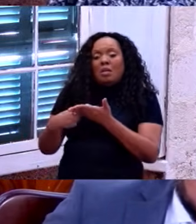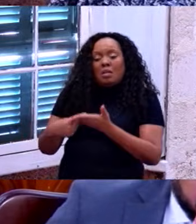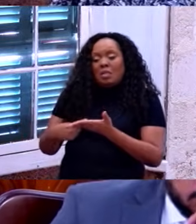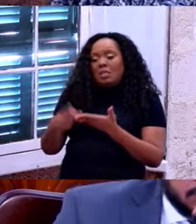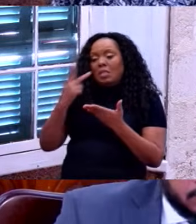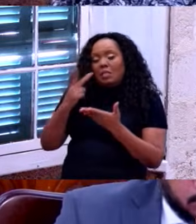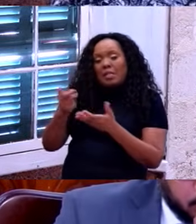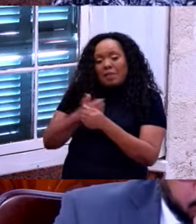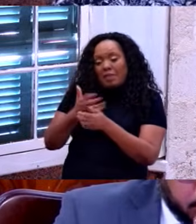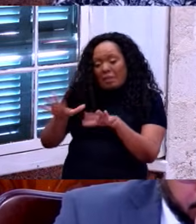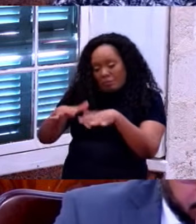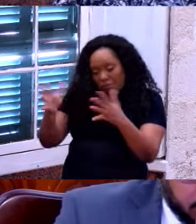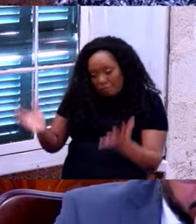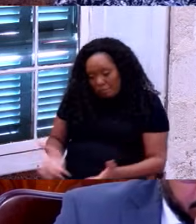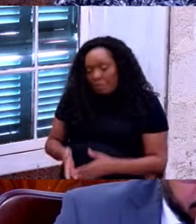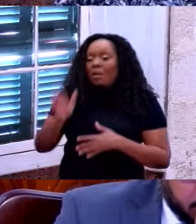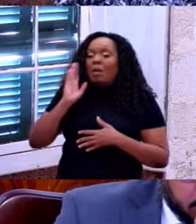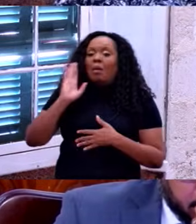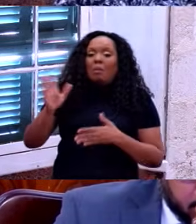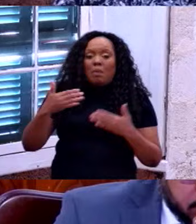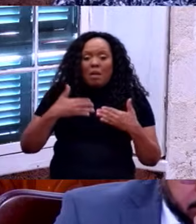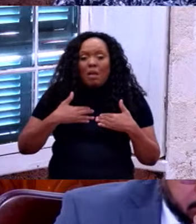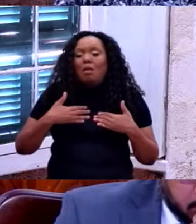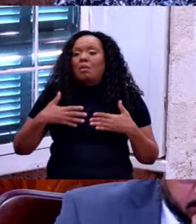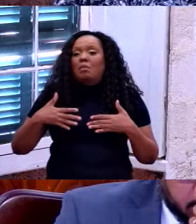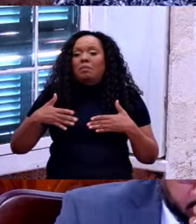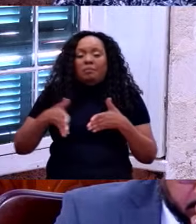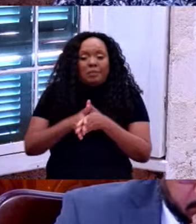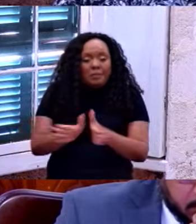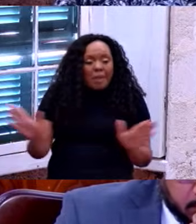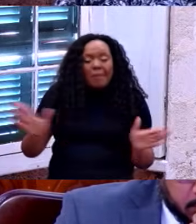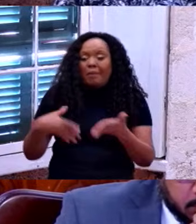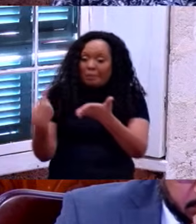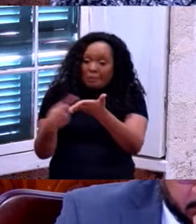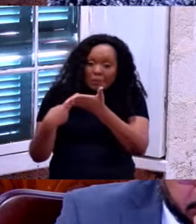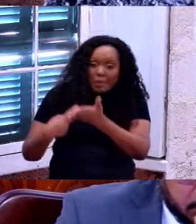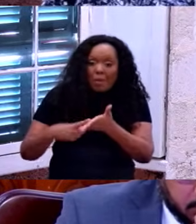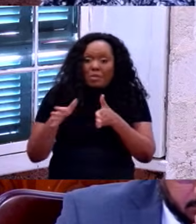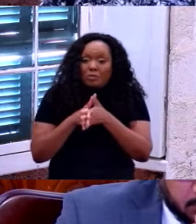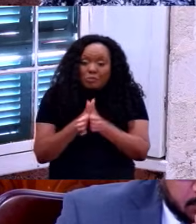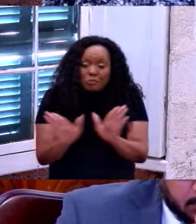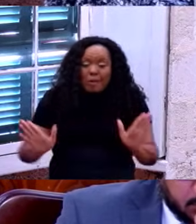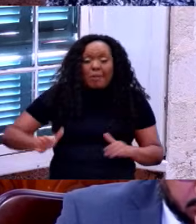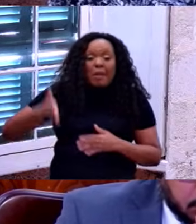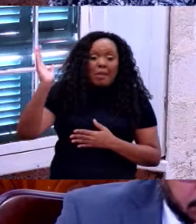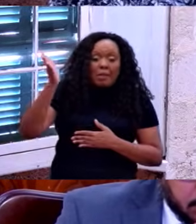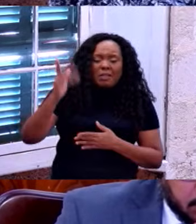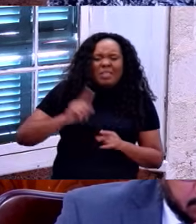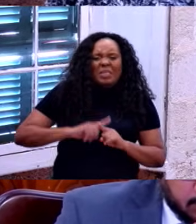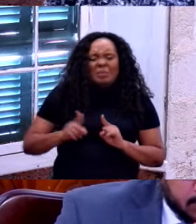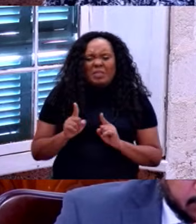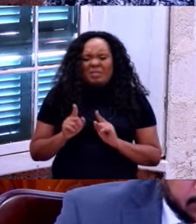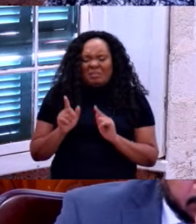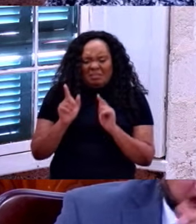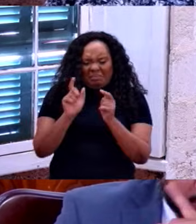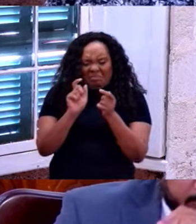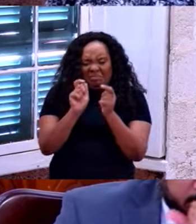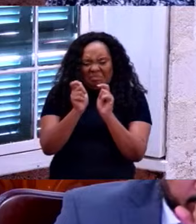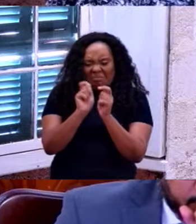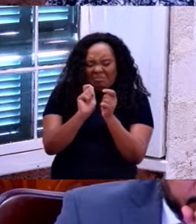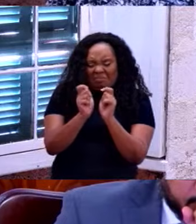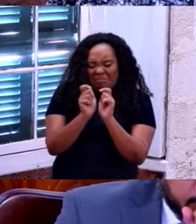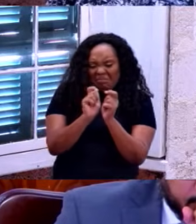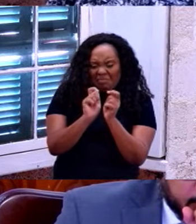after public discourse, public debate. Piecemeal sounds or feels like